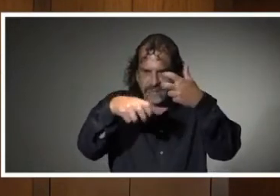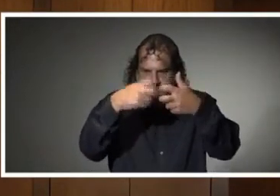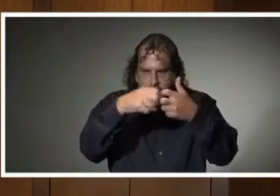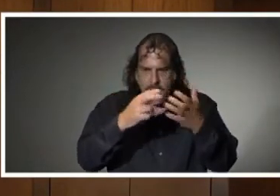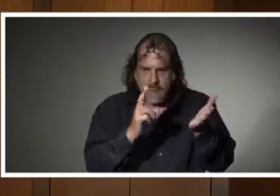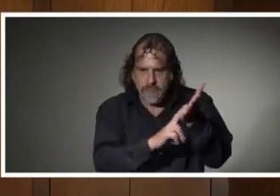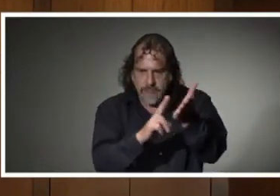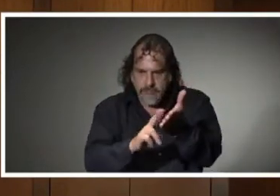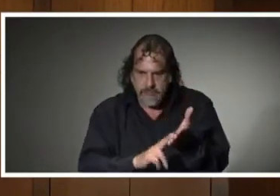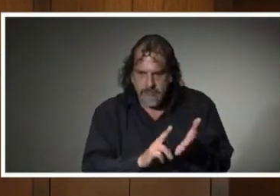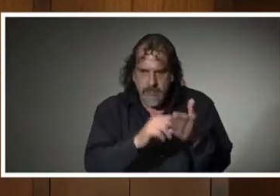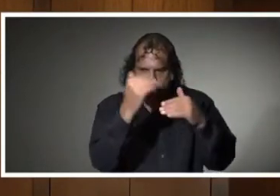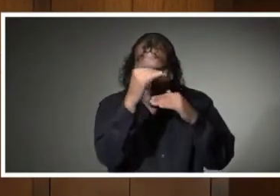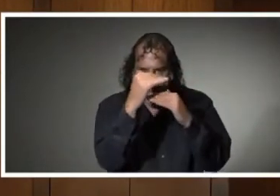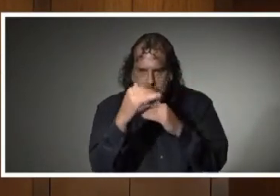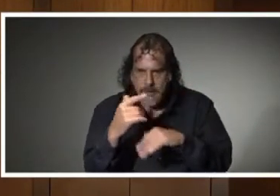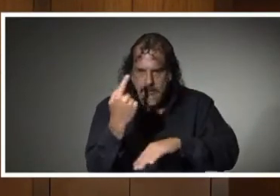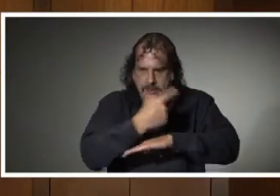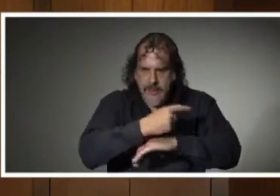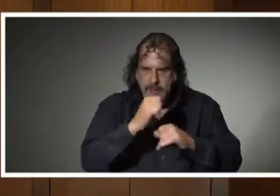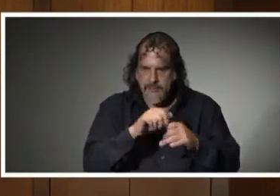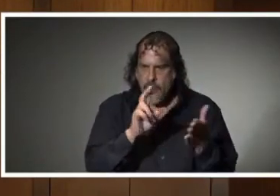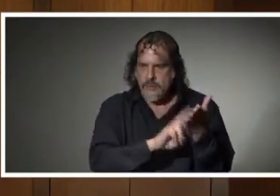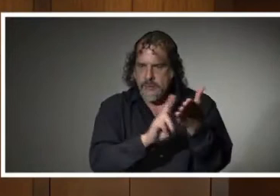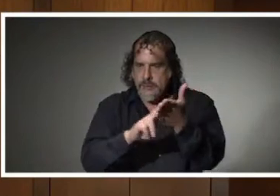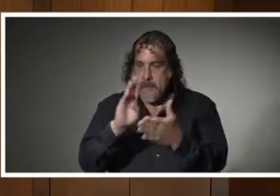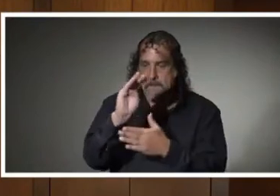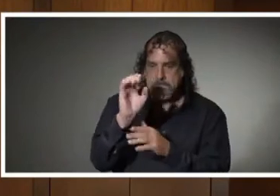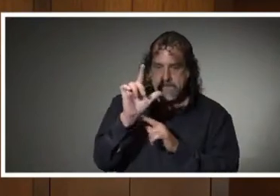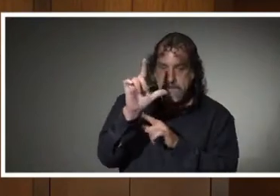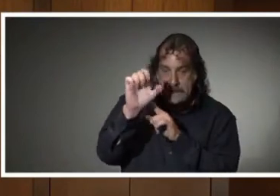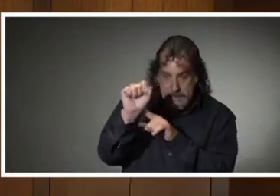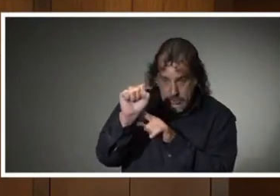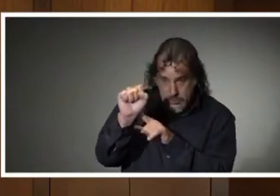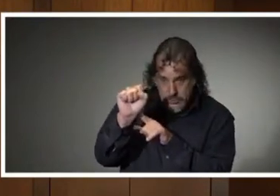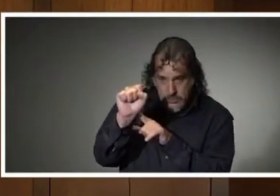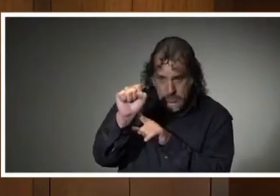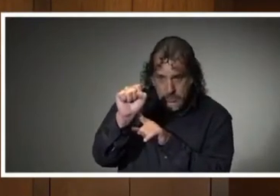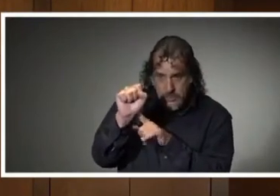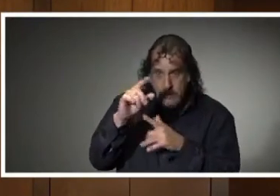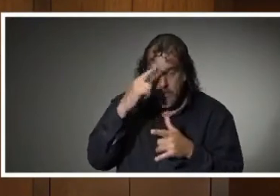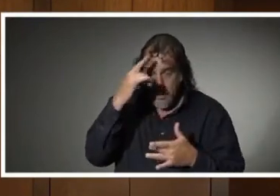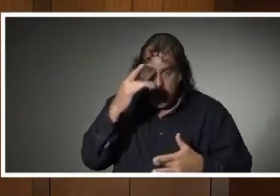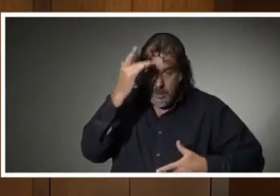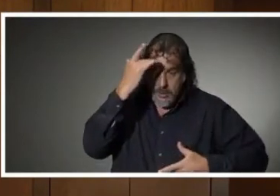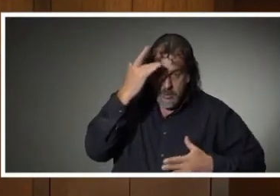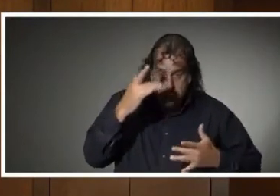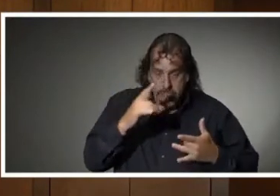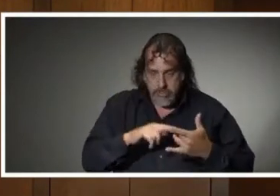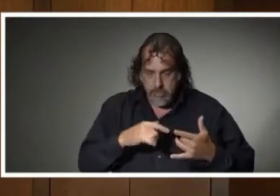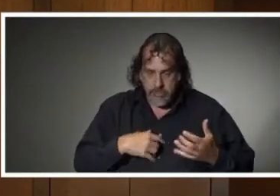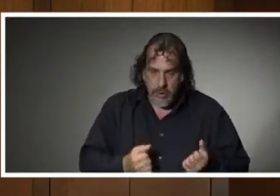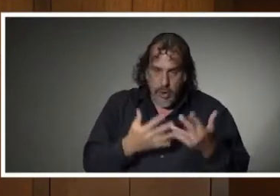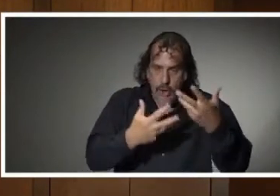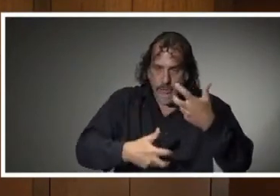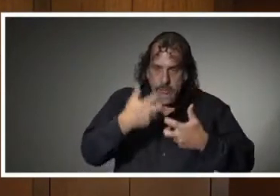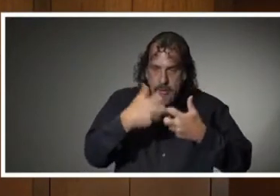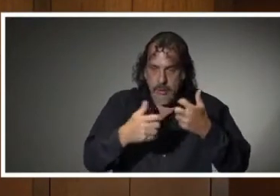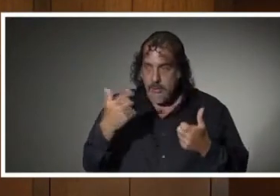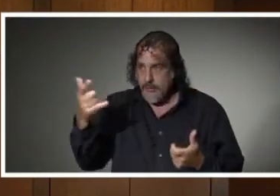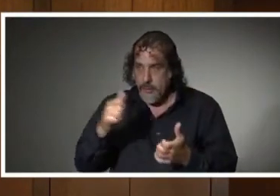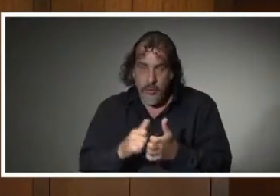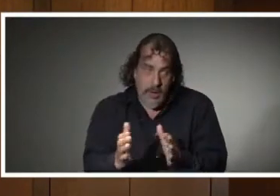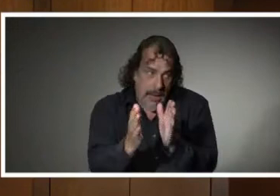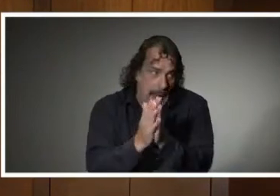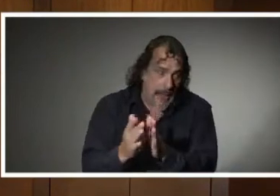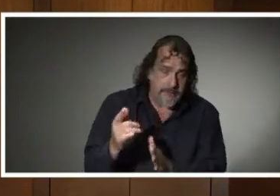bill signings. Given the fact that this has been an issue with this pandemic, have you given any thought to possibly asking